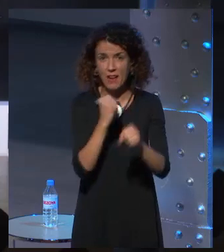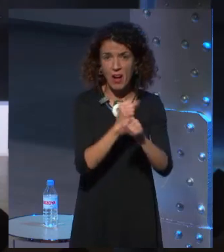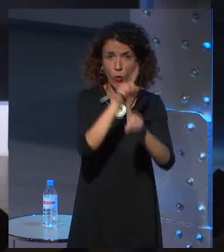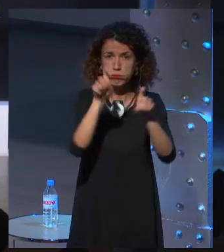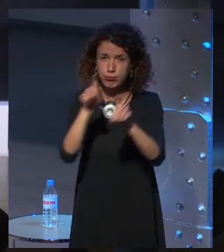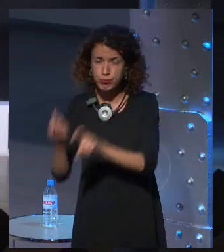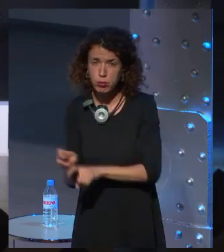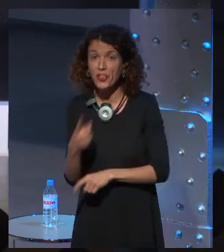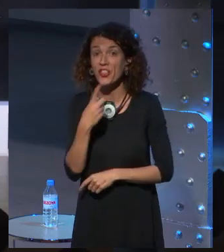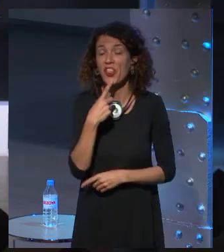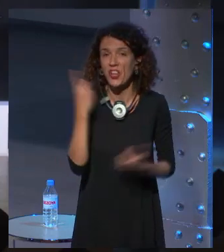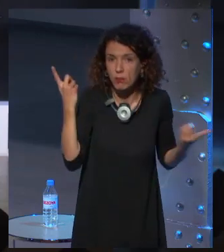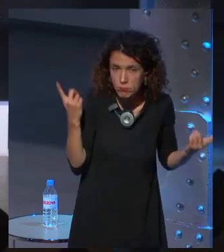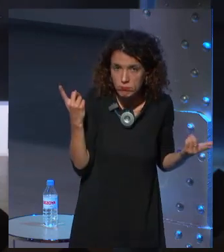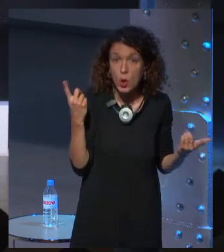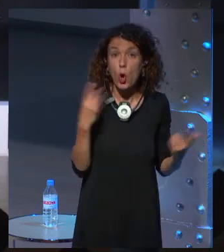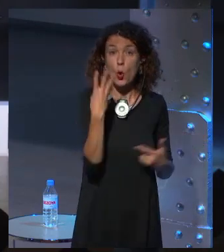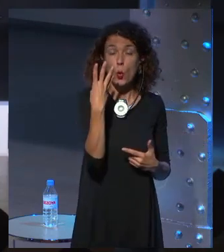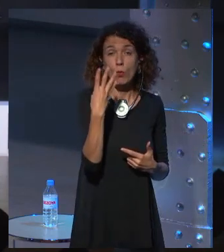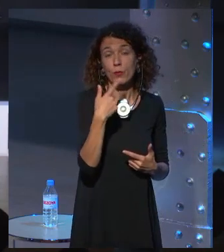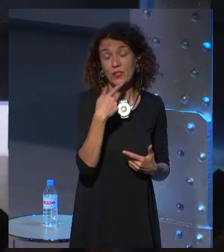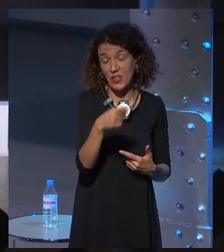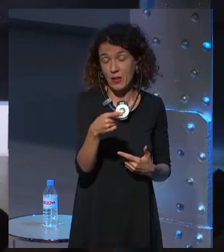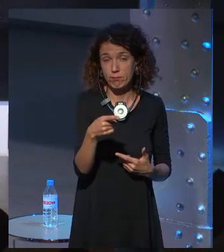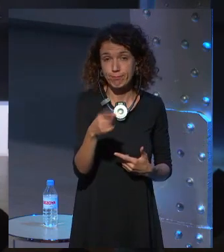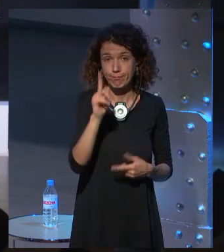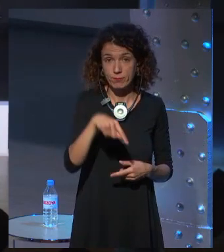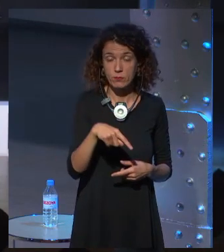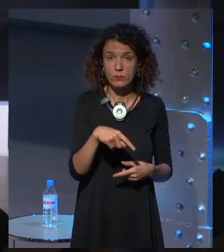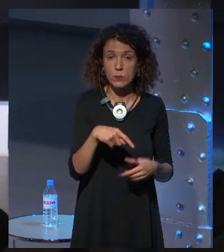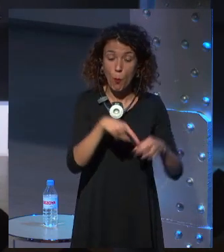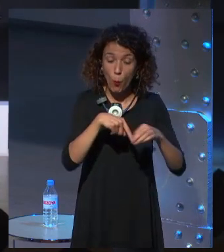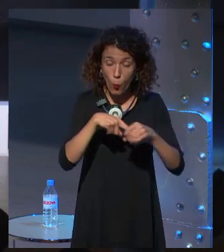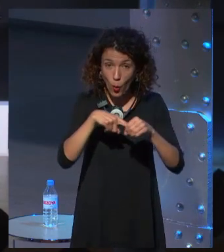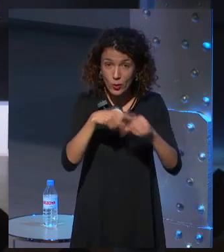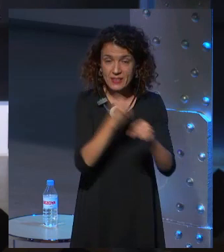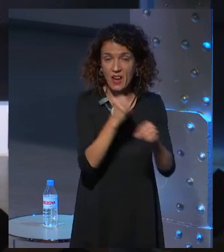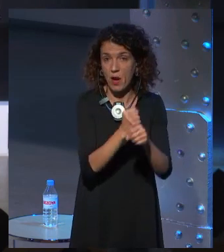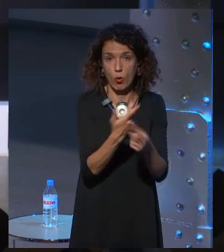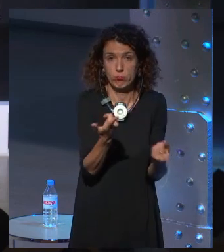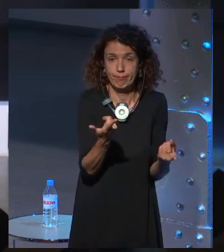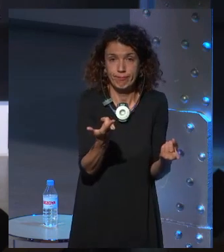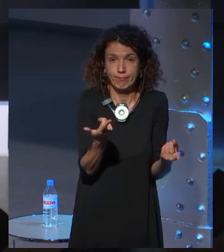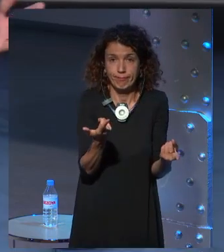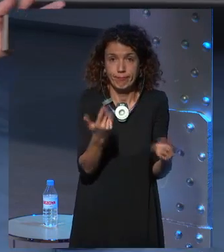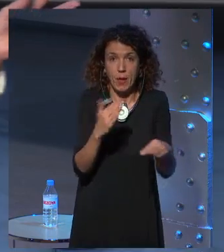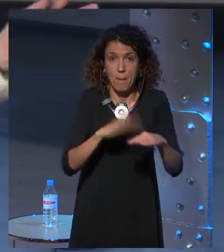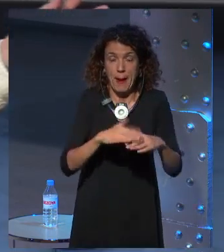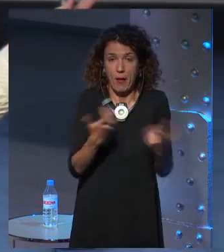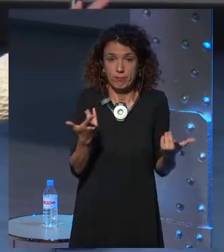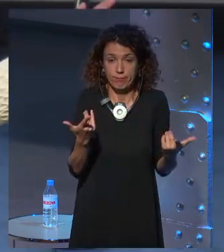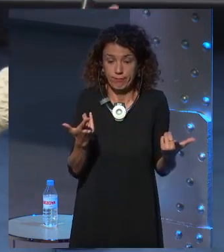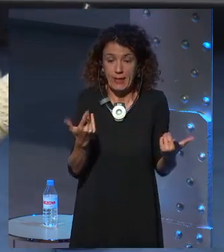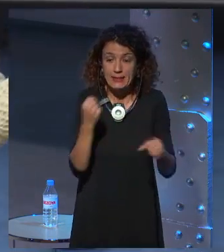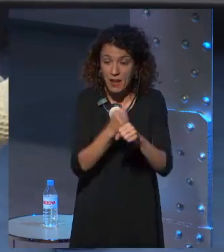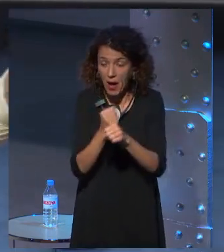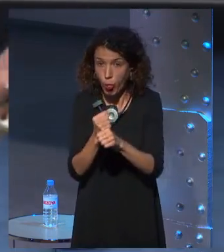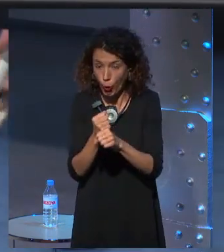40% of our employers say that they have jobs for which they can't find skilled employees. Right? We call this a skills gap.